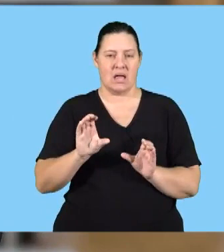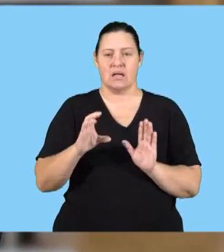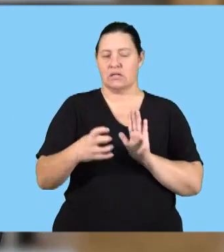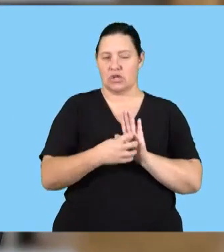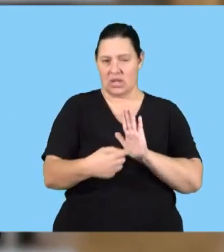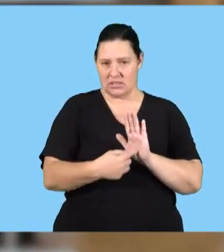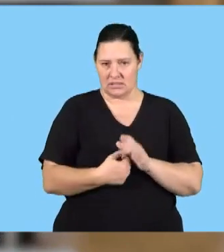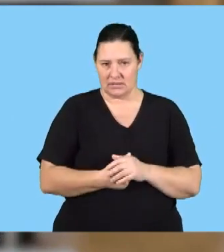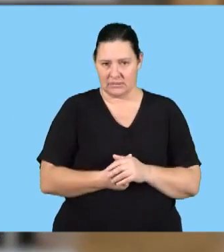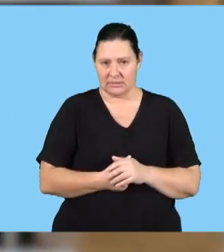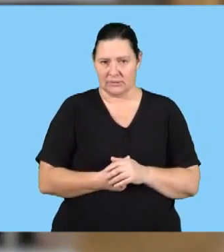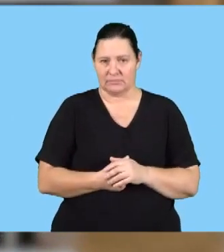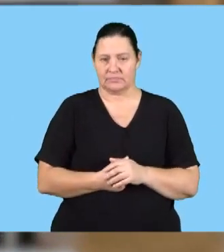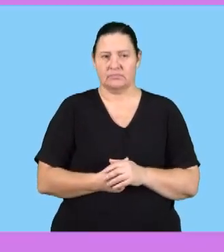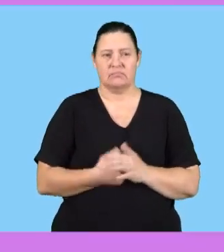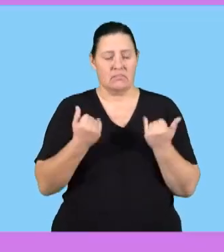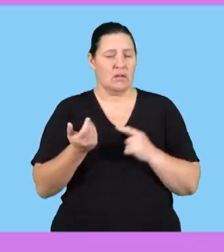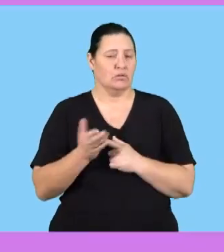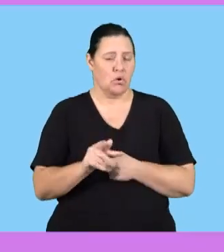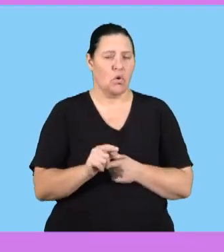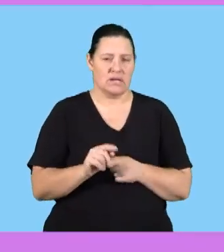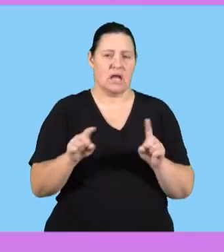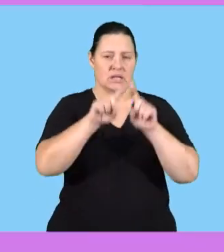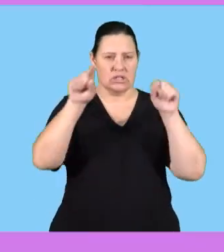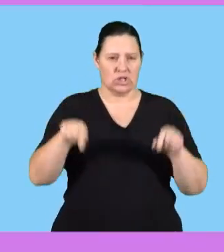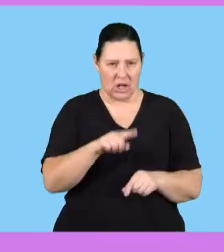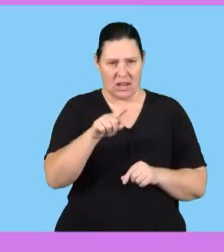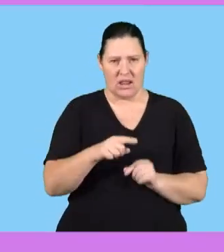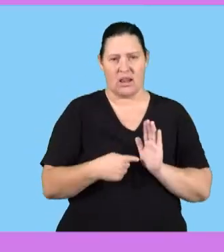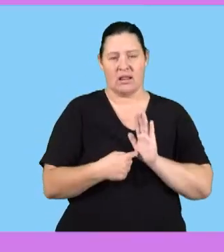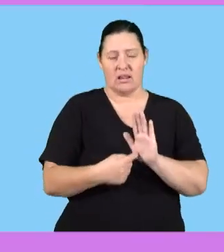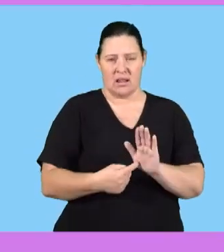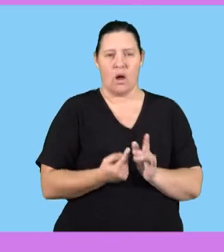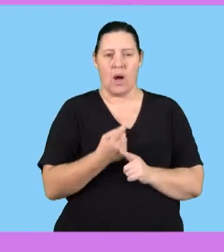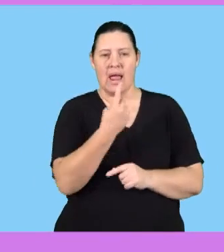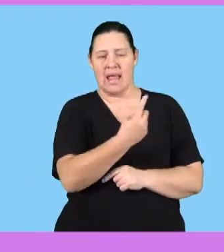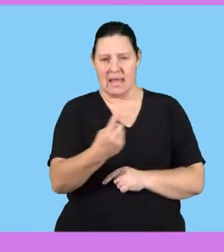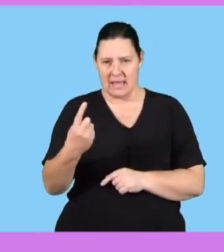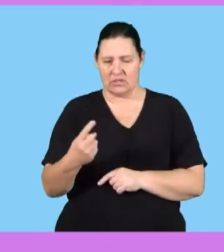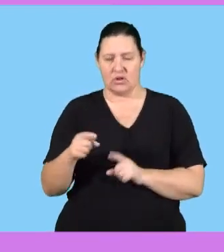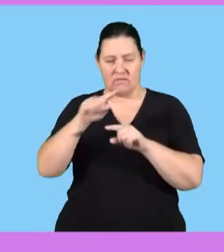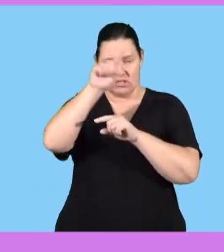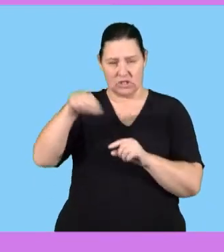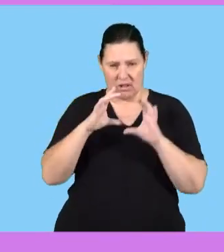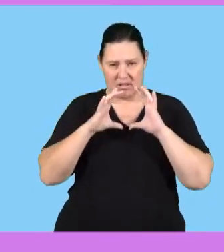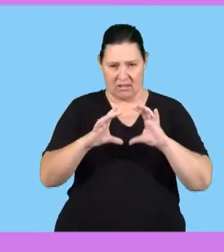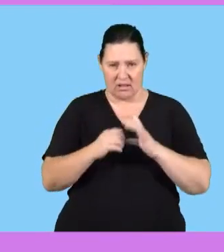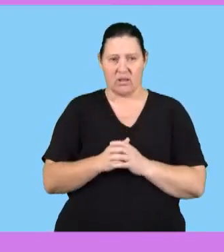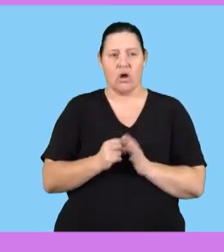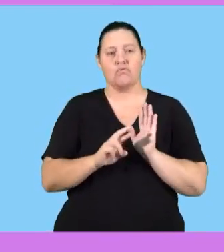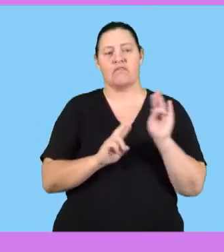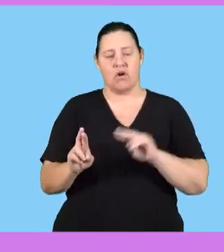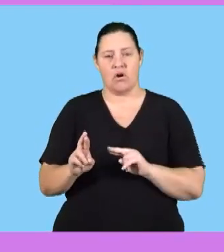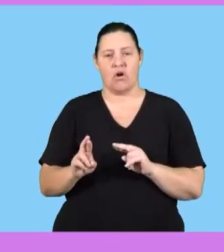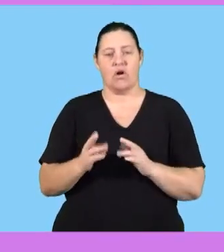is important when you look at pie charts? I indicated here it's a circular diagrams where each sector of the circle, what we